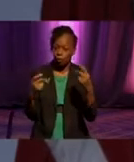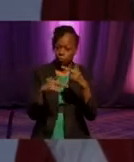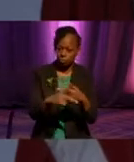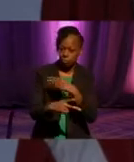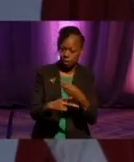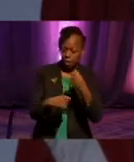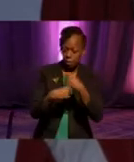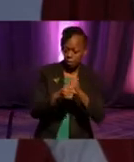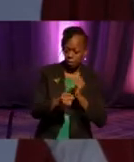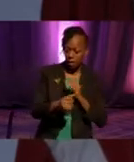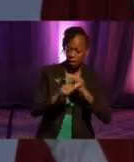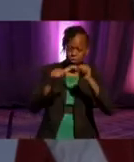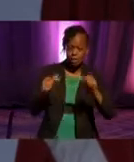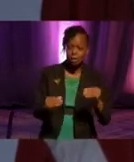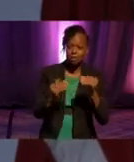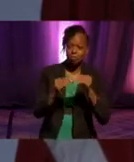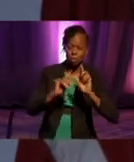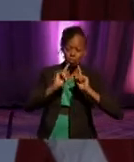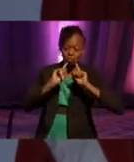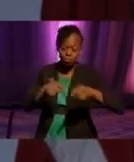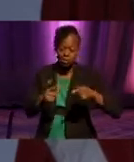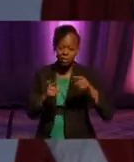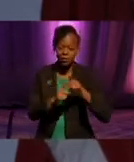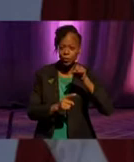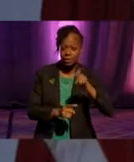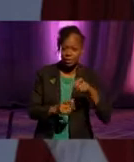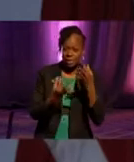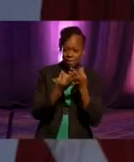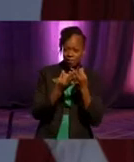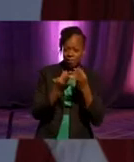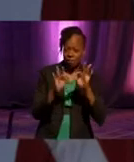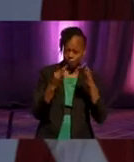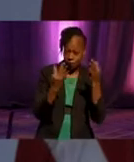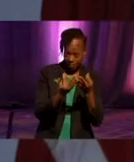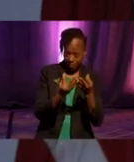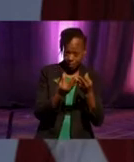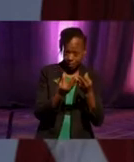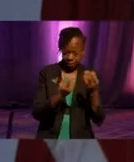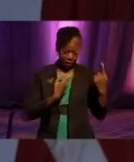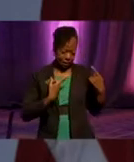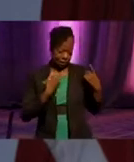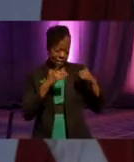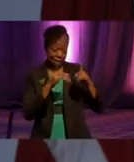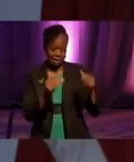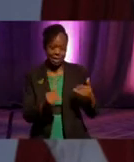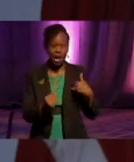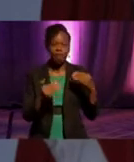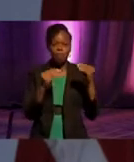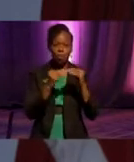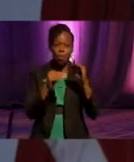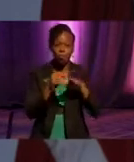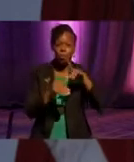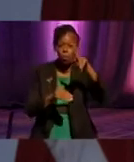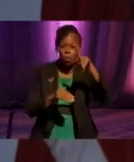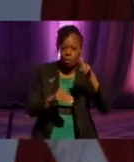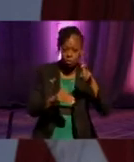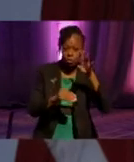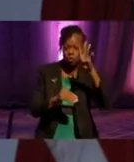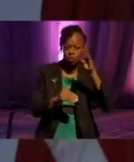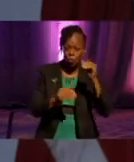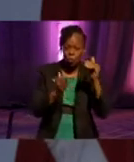the needs of families. Since then, we've gotten more than $140 million in federal